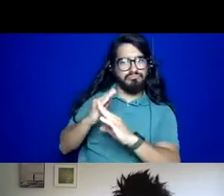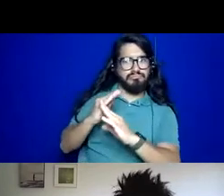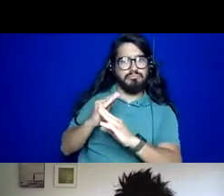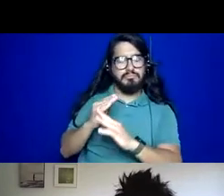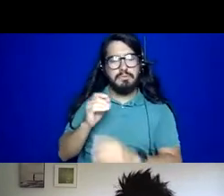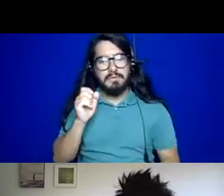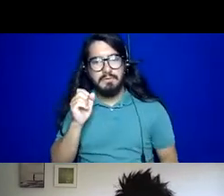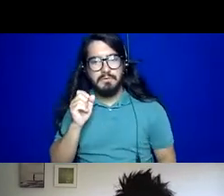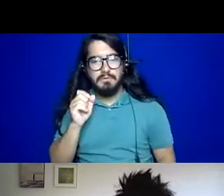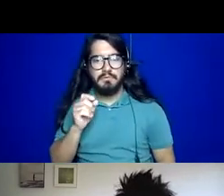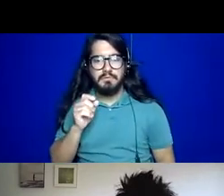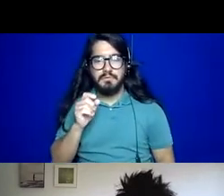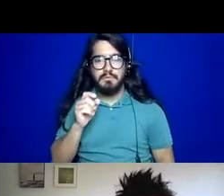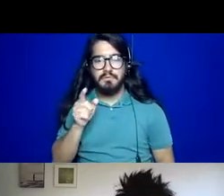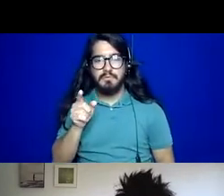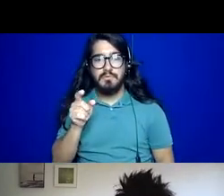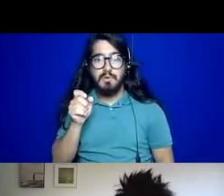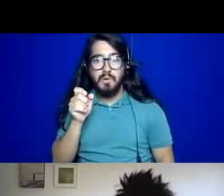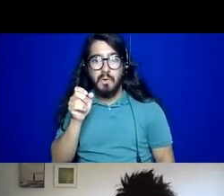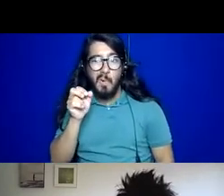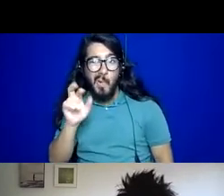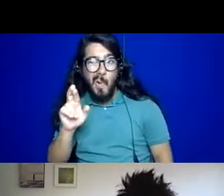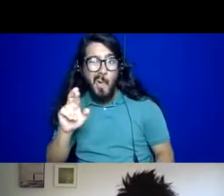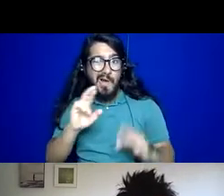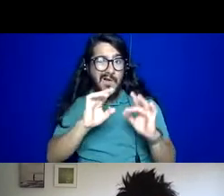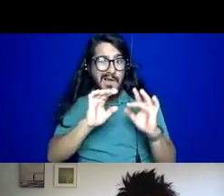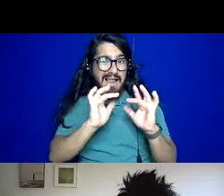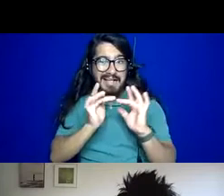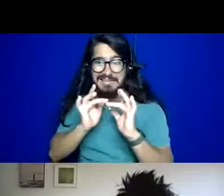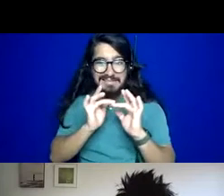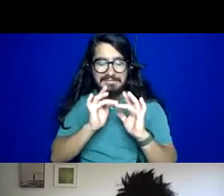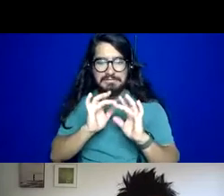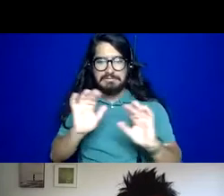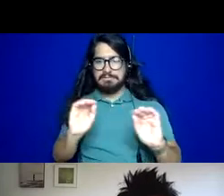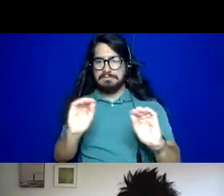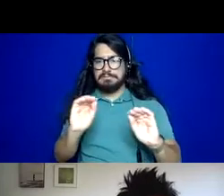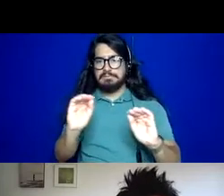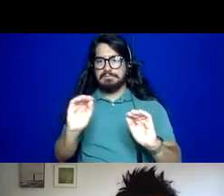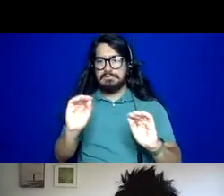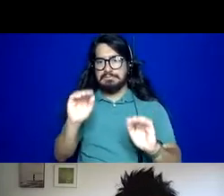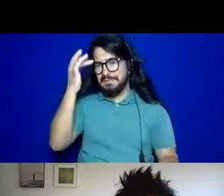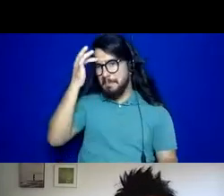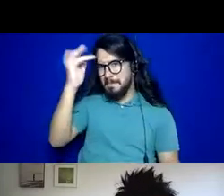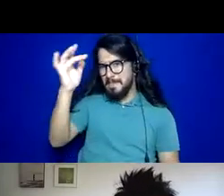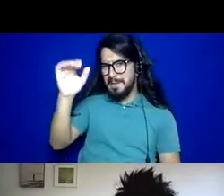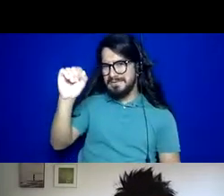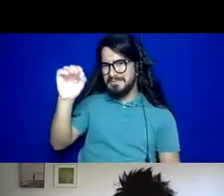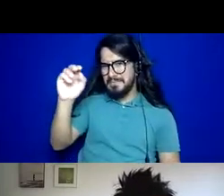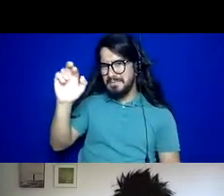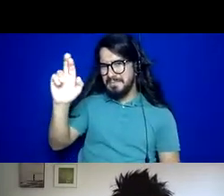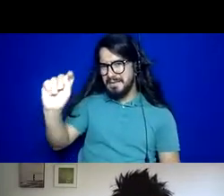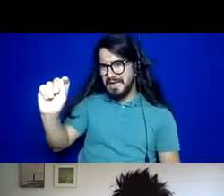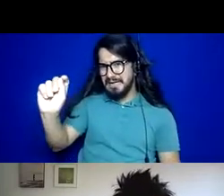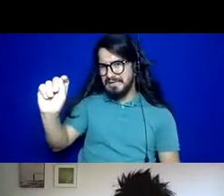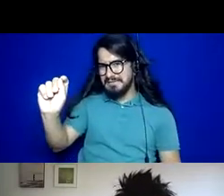like the whole internet of smart or whatever it's called, or thing, whatever it's yeah. called. It freaks me out